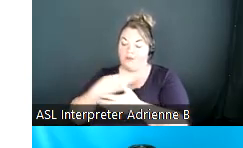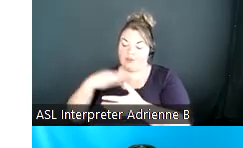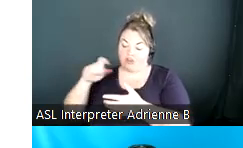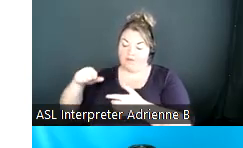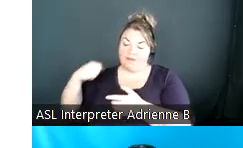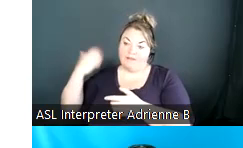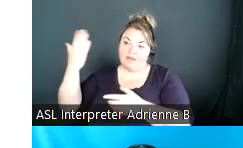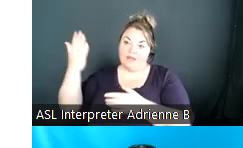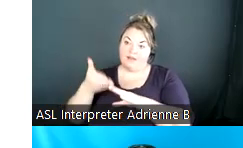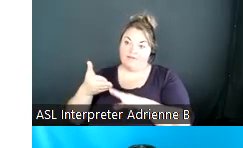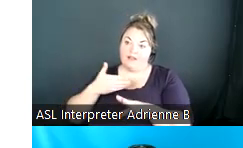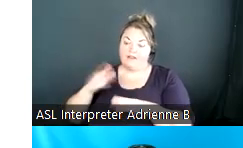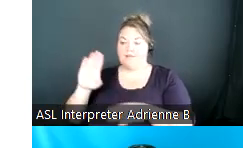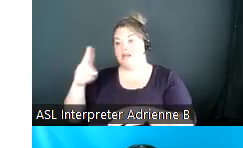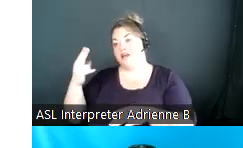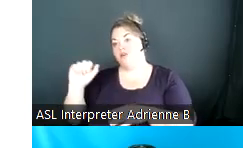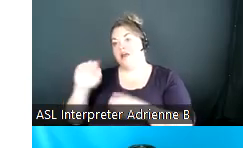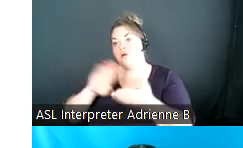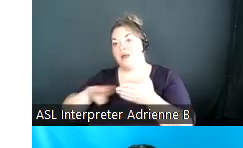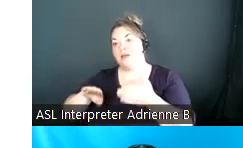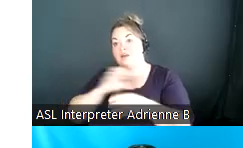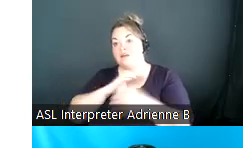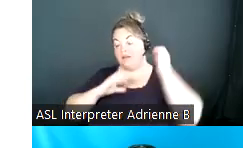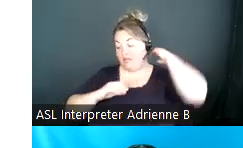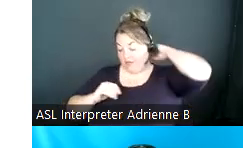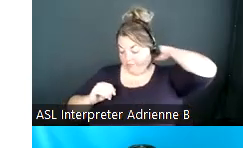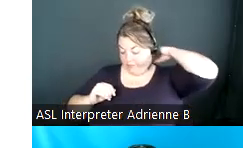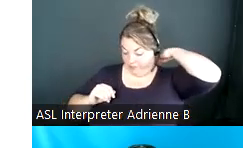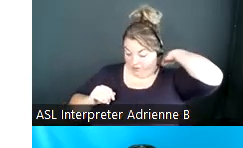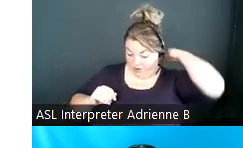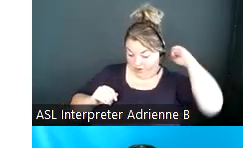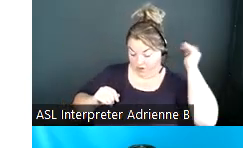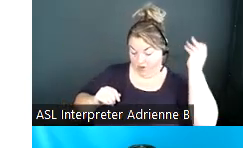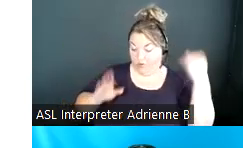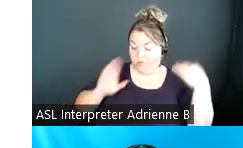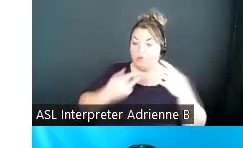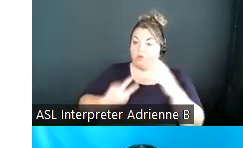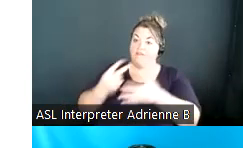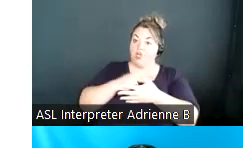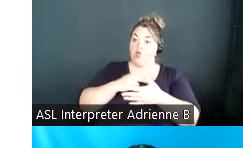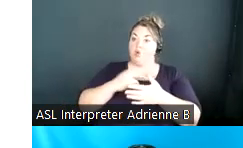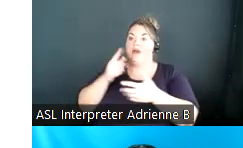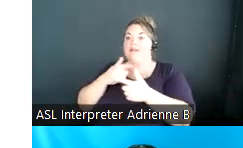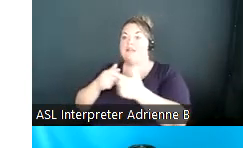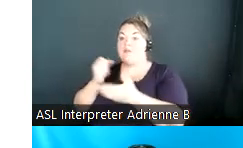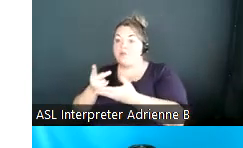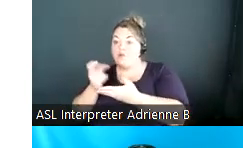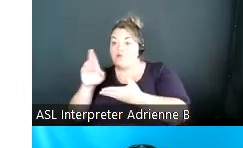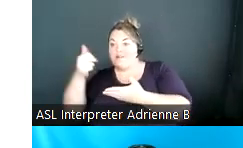advance. The BHA waiver committee reviews that request and either approves or denies it within 90